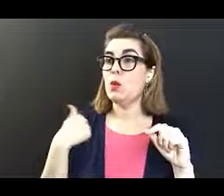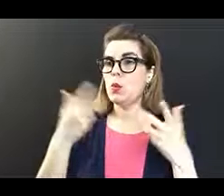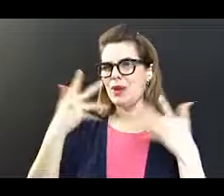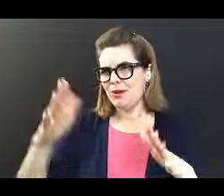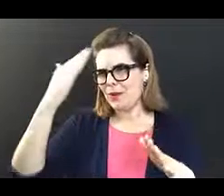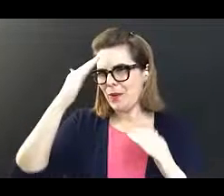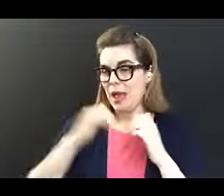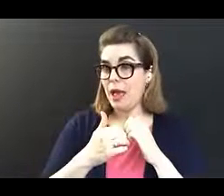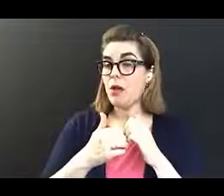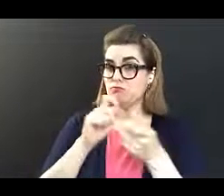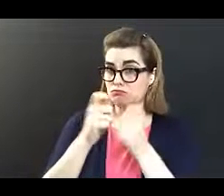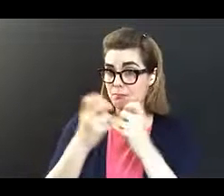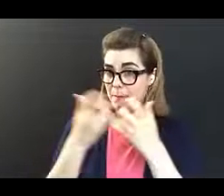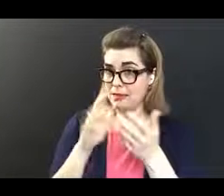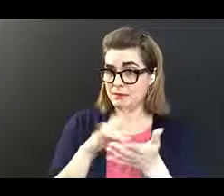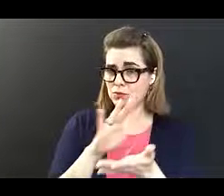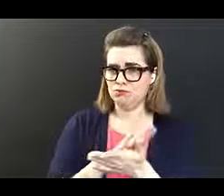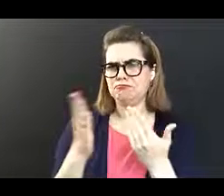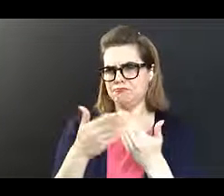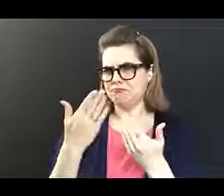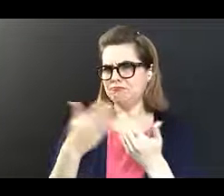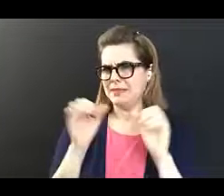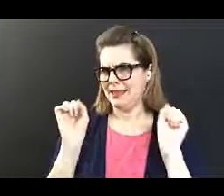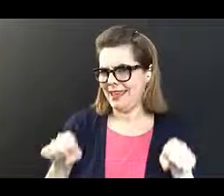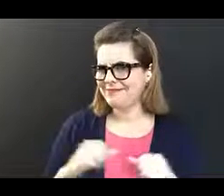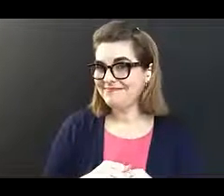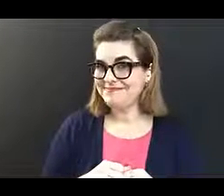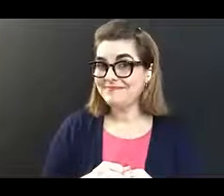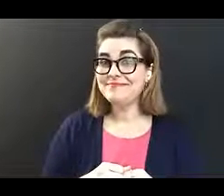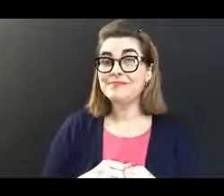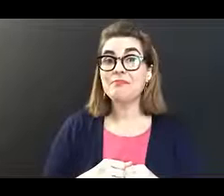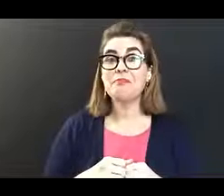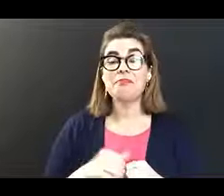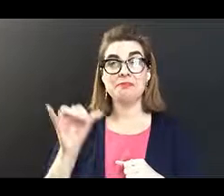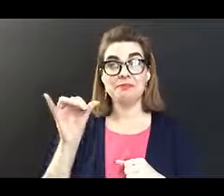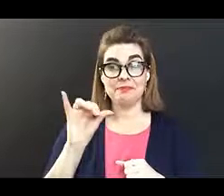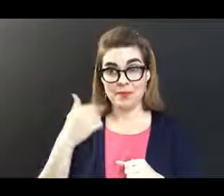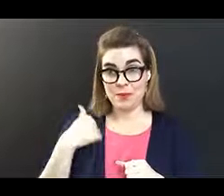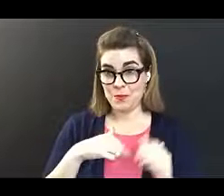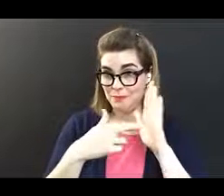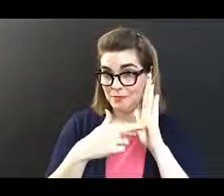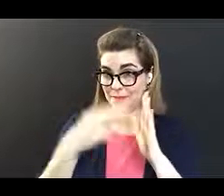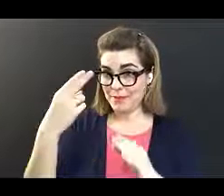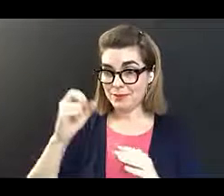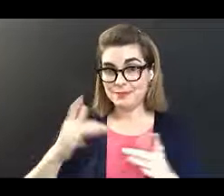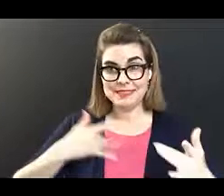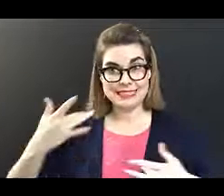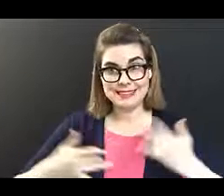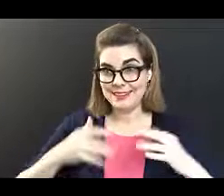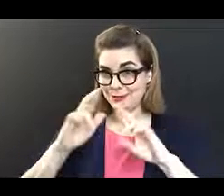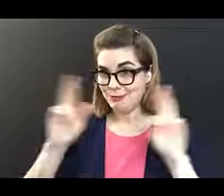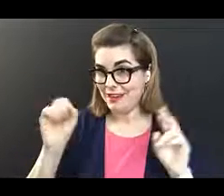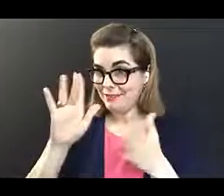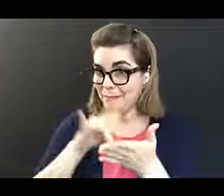them. And our representatives are all really excited to begin working with counselors who want to contact